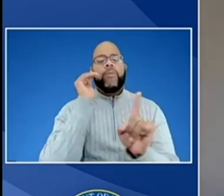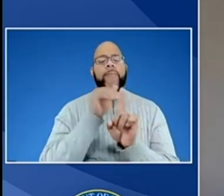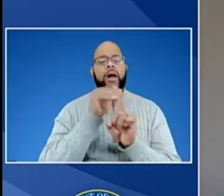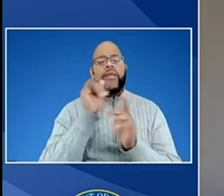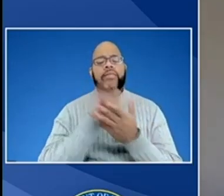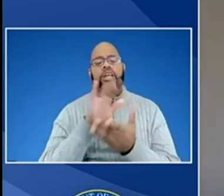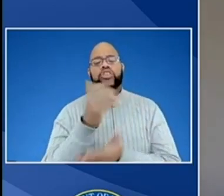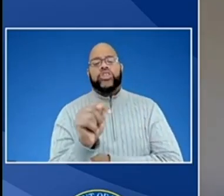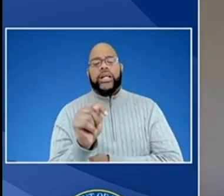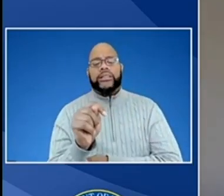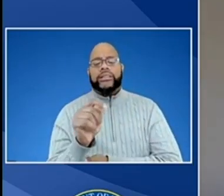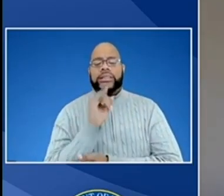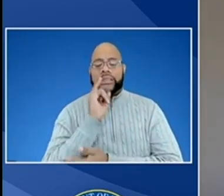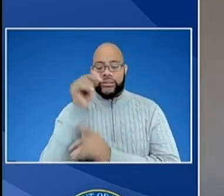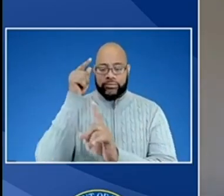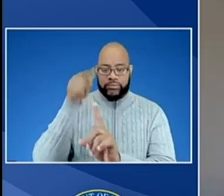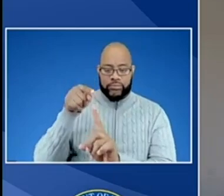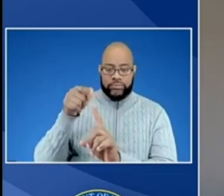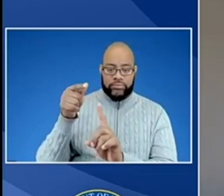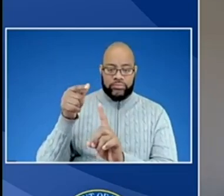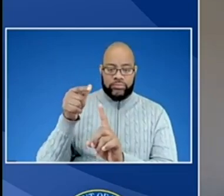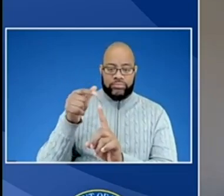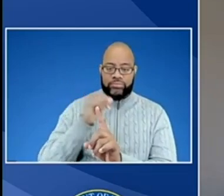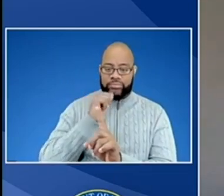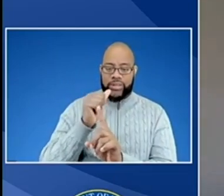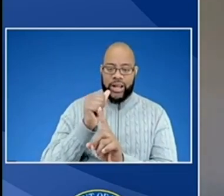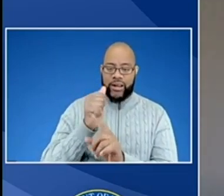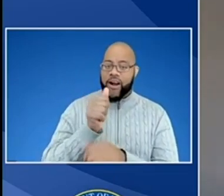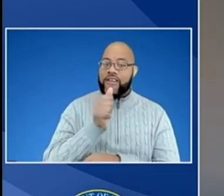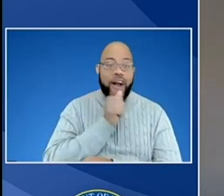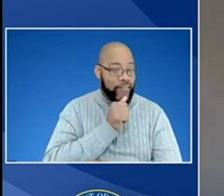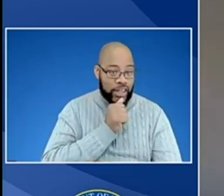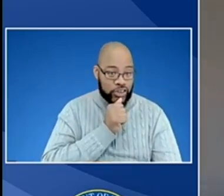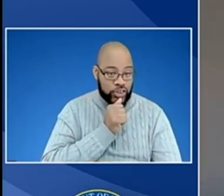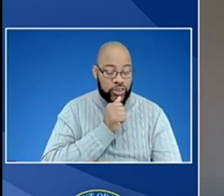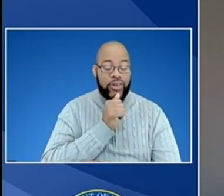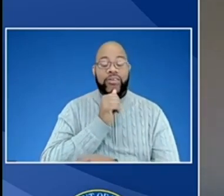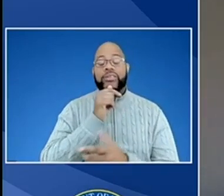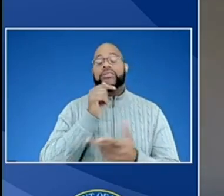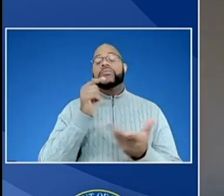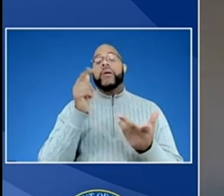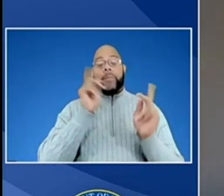chat is not confidential. It is subject to